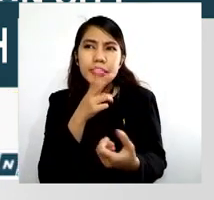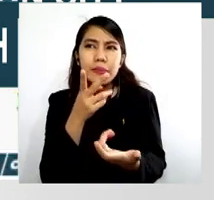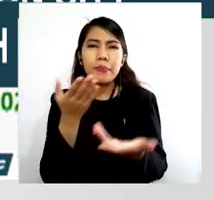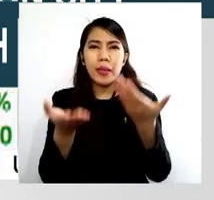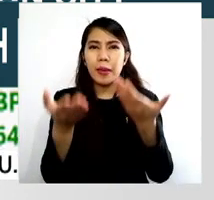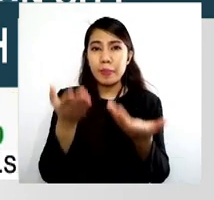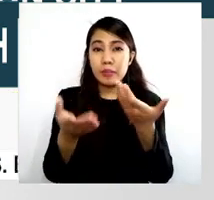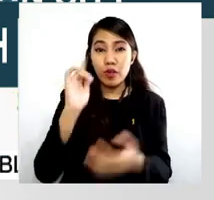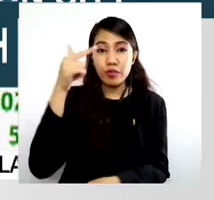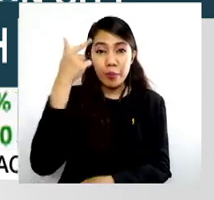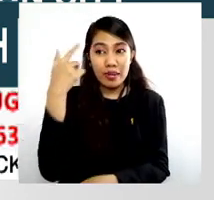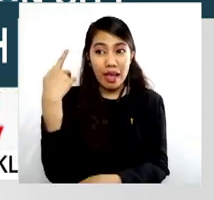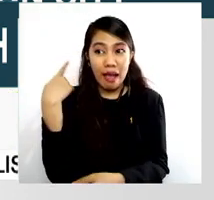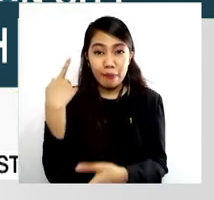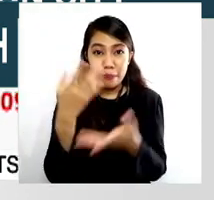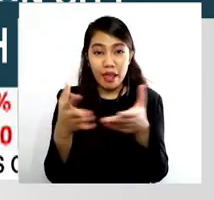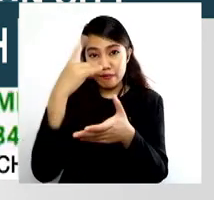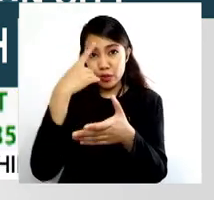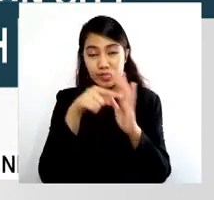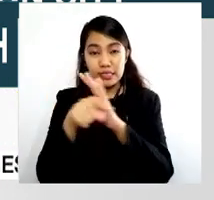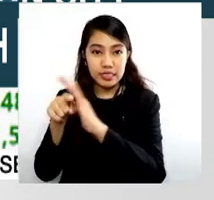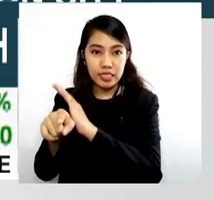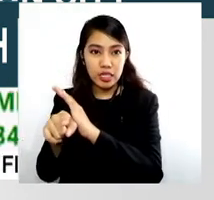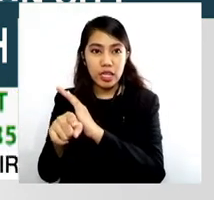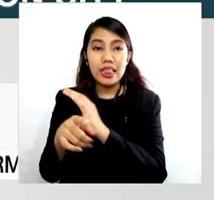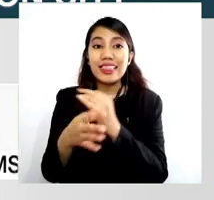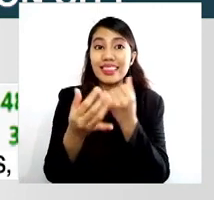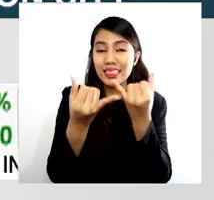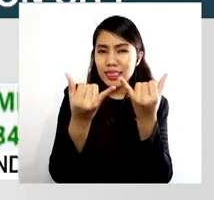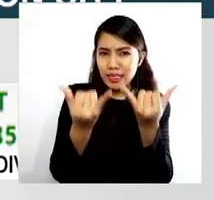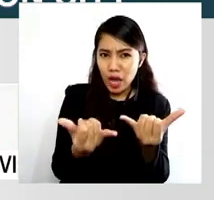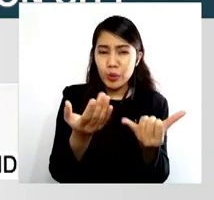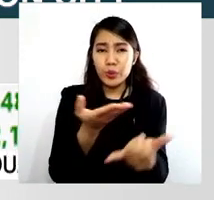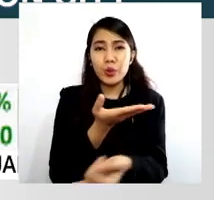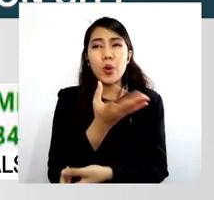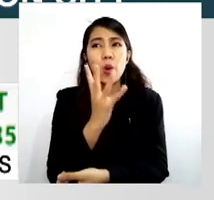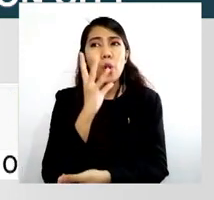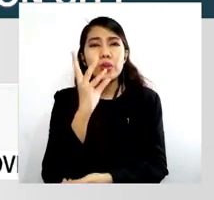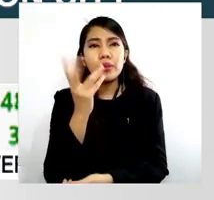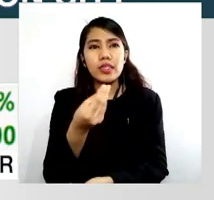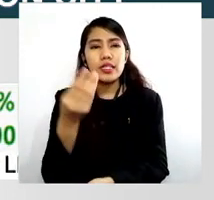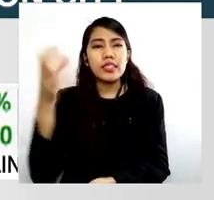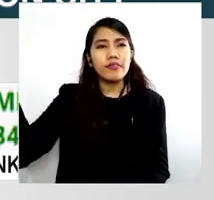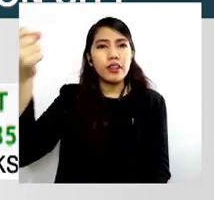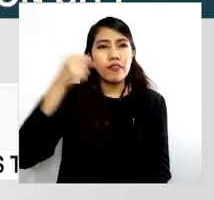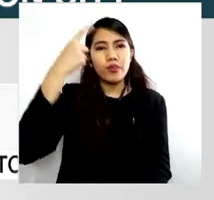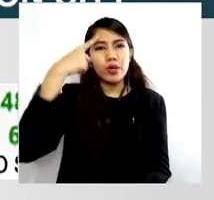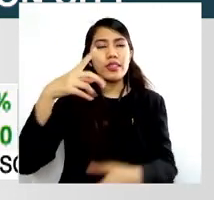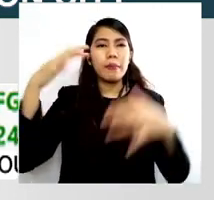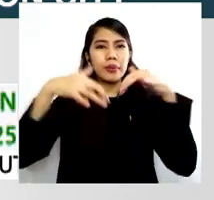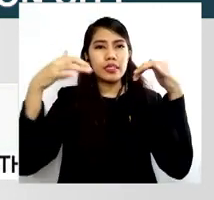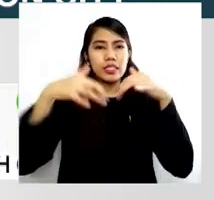murders. Now, who from the government side will you be inviting to the hearing to shed light more on this? Yes, Stanley.